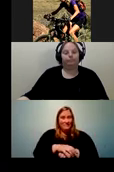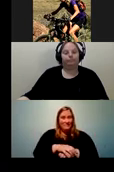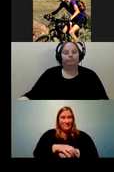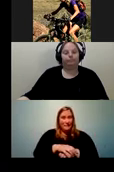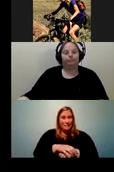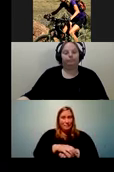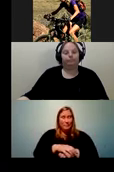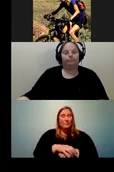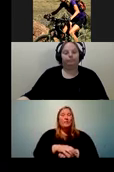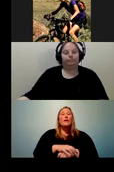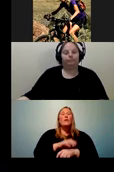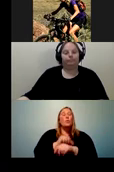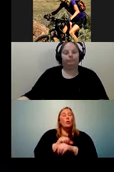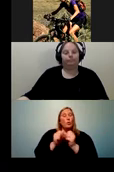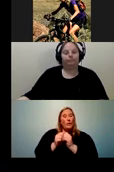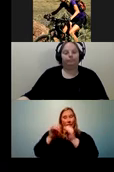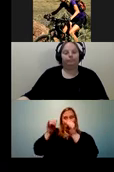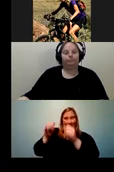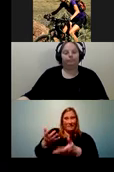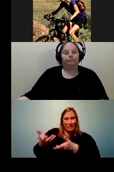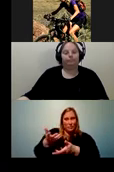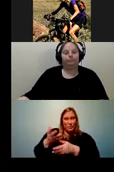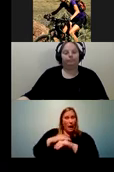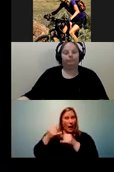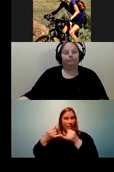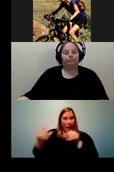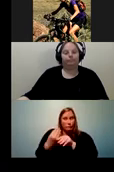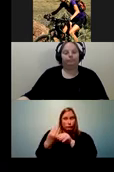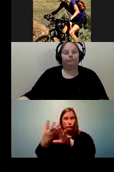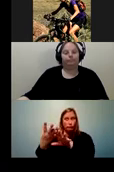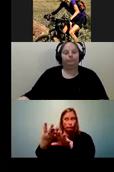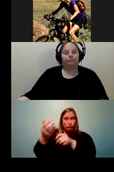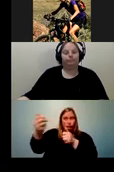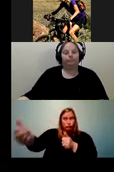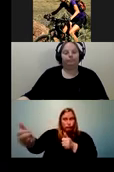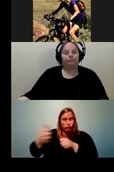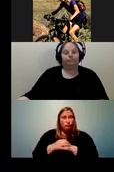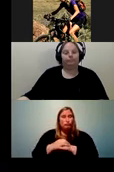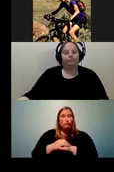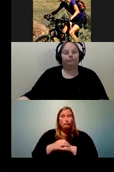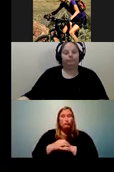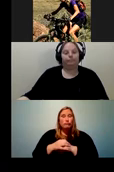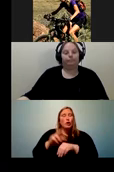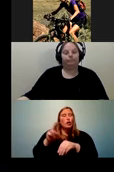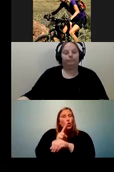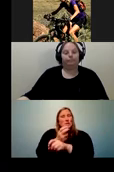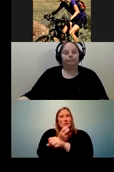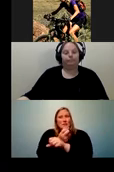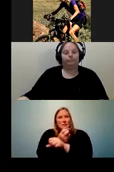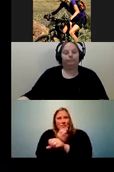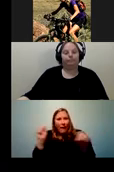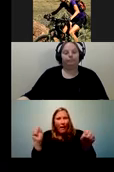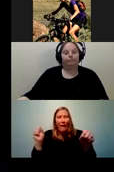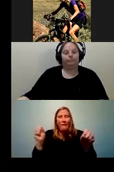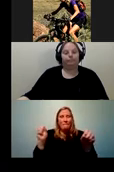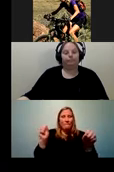Working with individuals, if we're working with them online, we want to make sure that we're working in an application that's secure. We want to make sure that we're